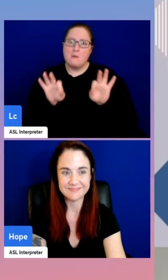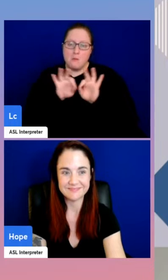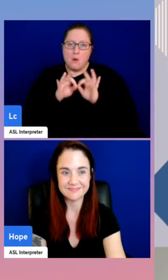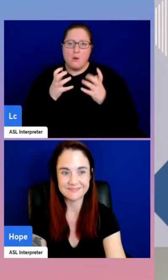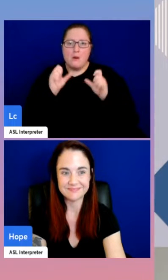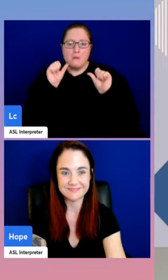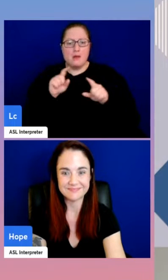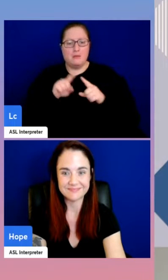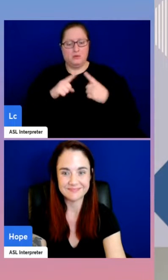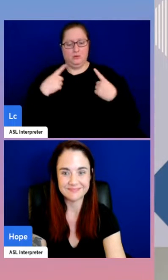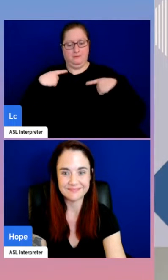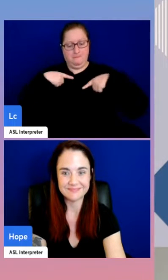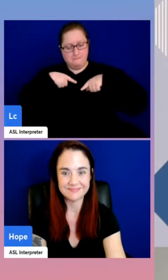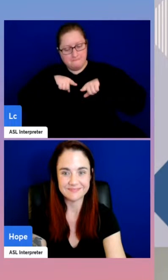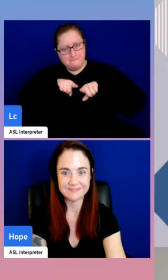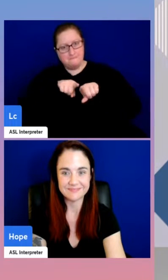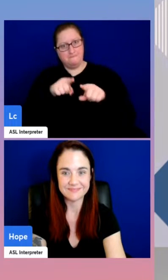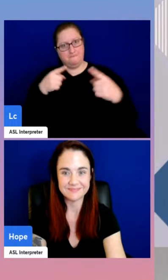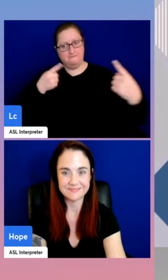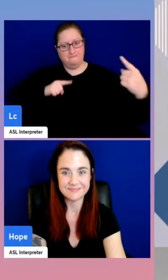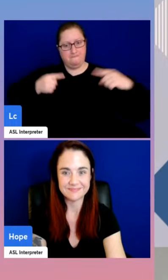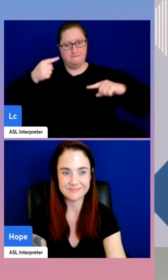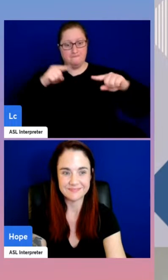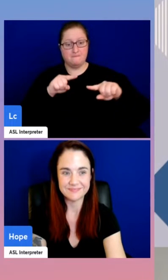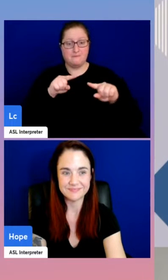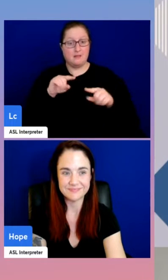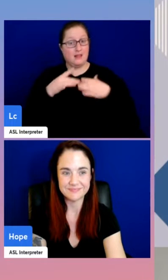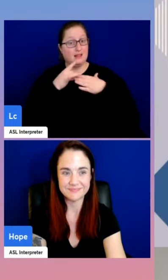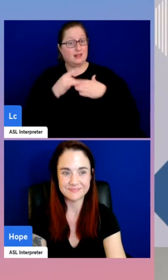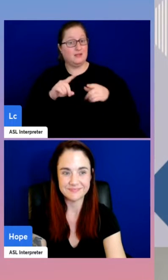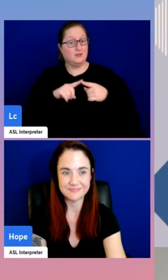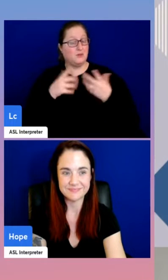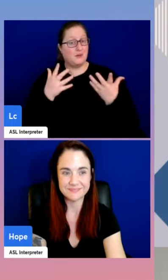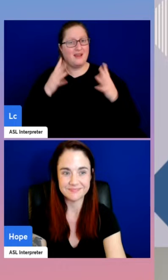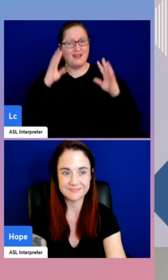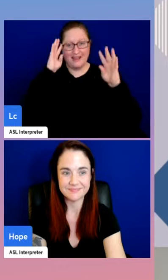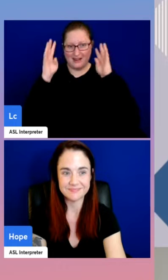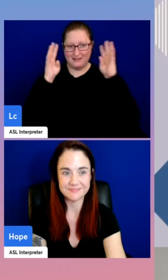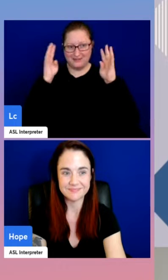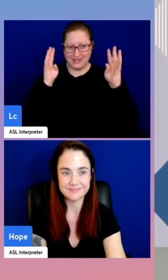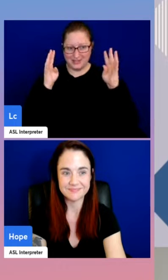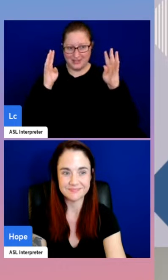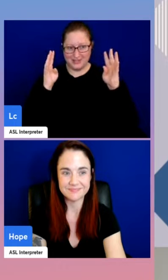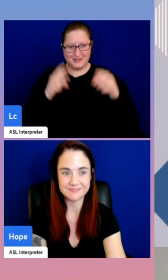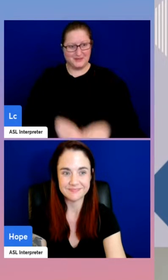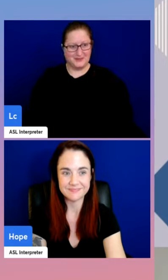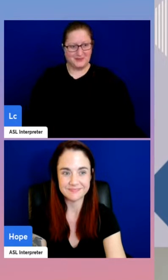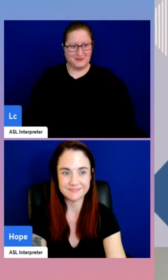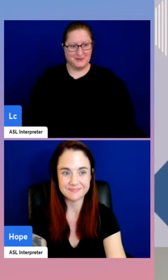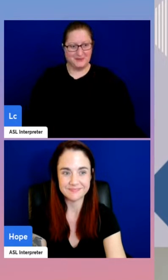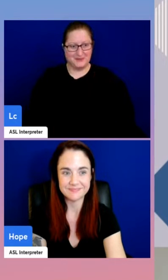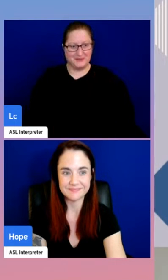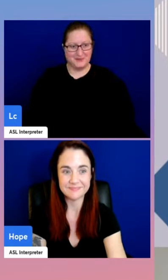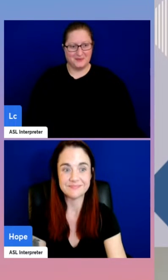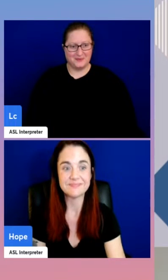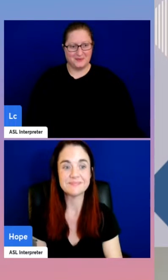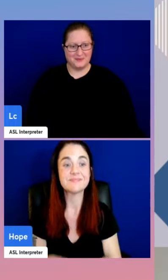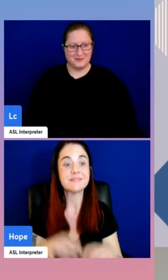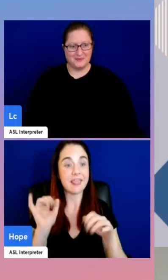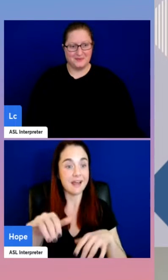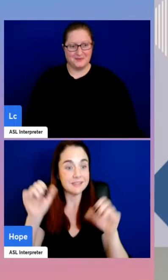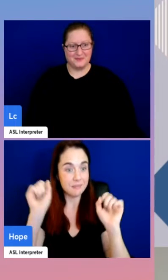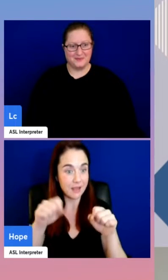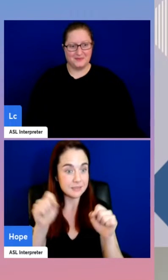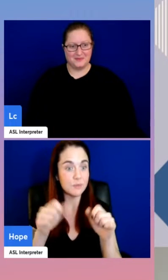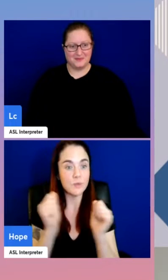get alignment based on that. And hence that leads to innovation, which is made possible with the innovations